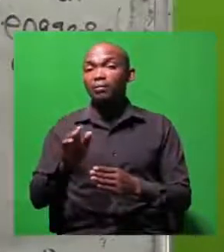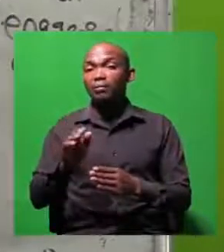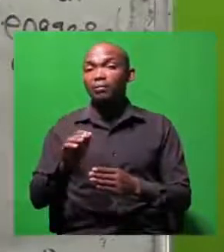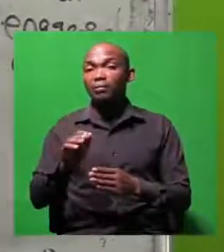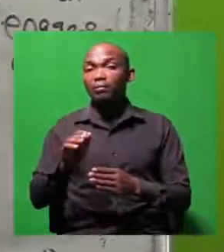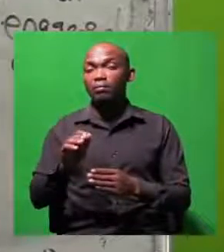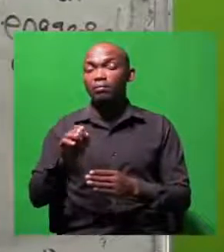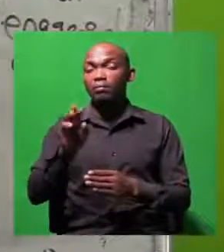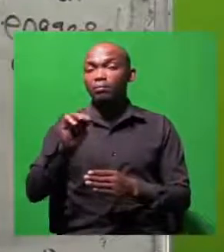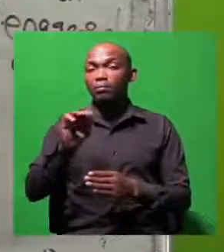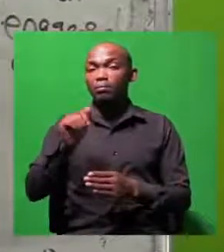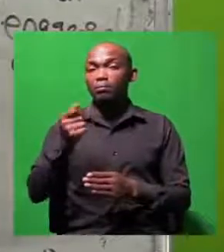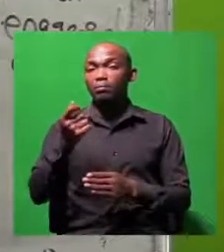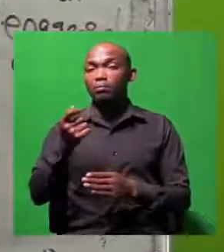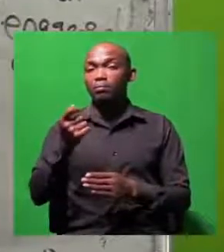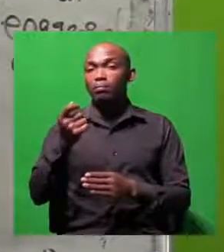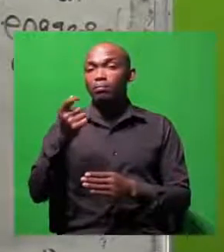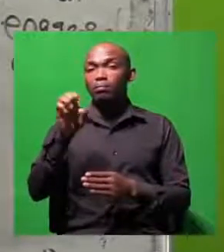their matters.